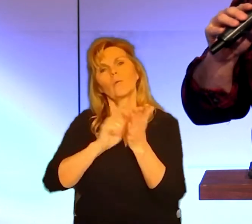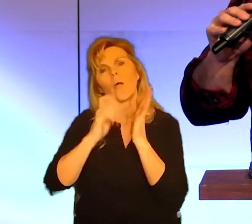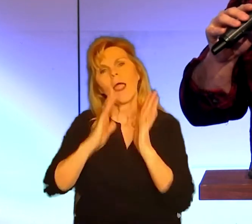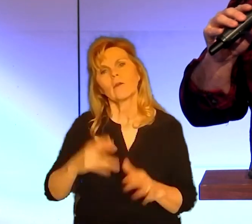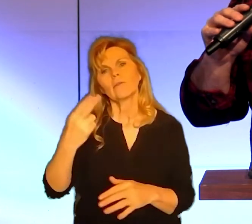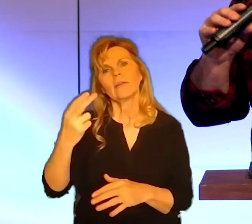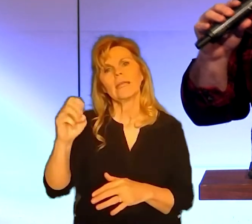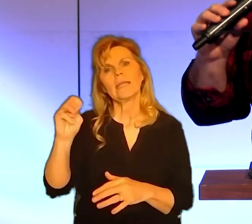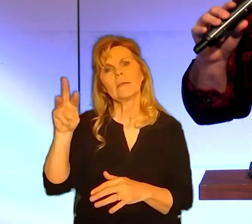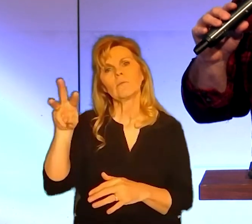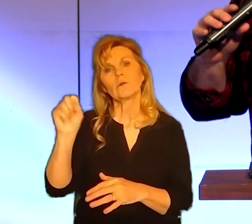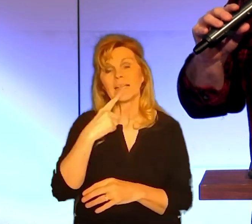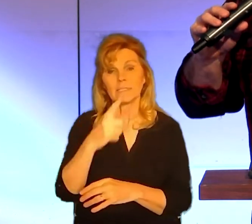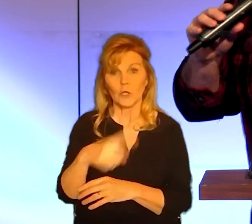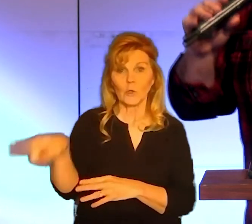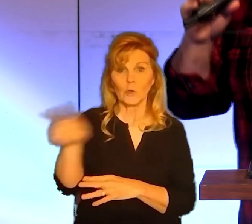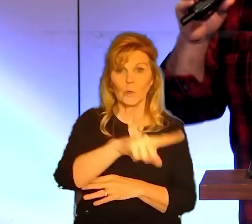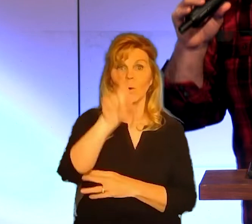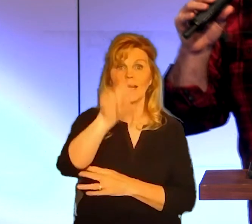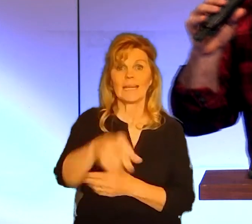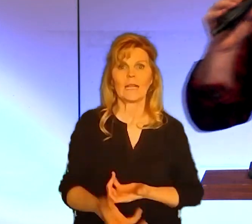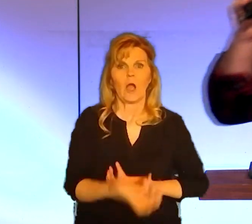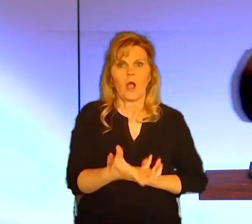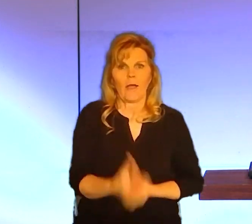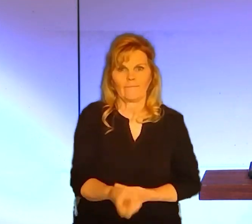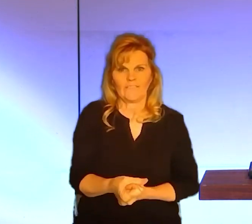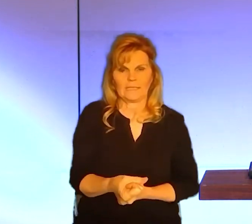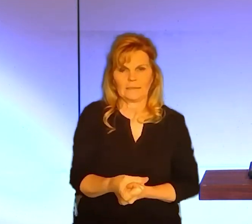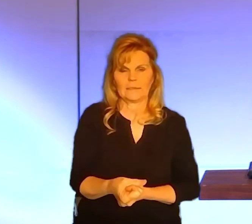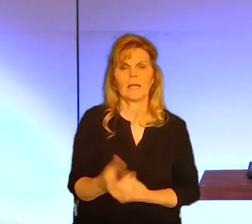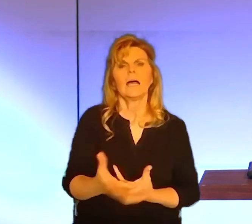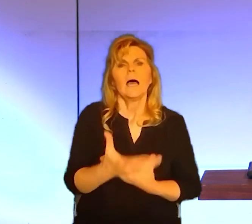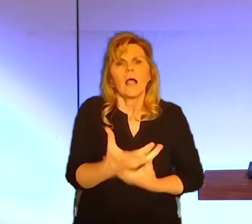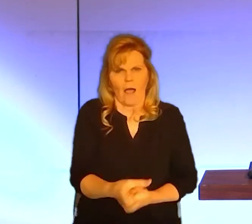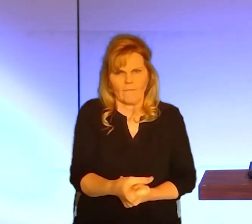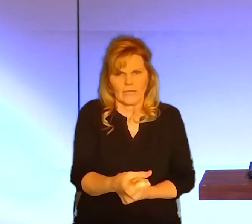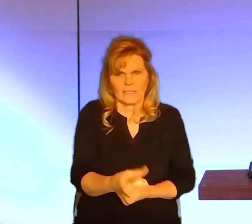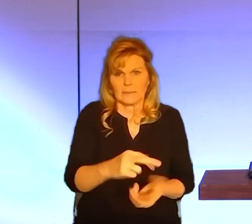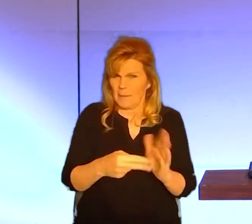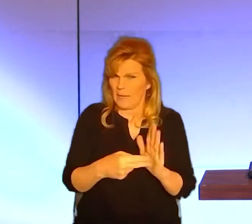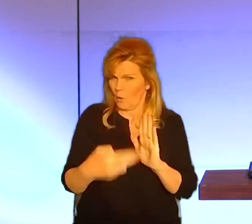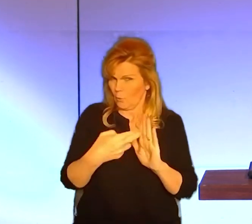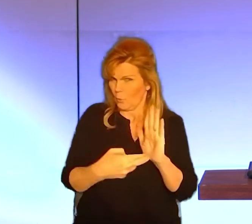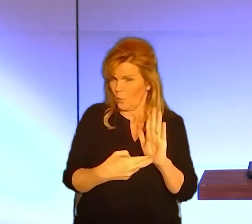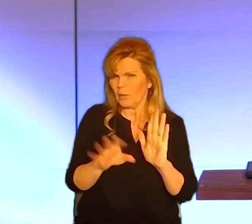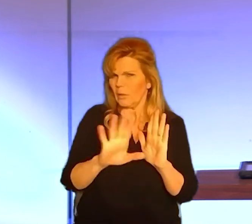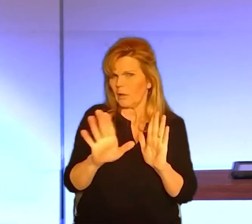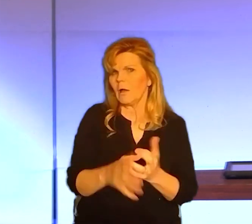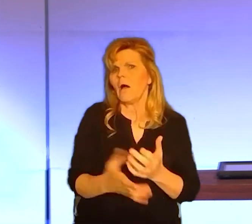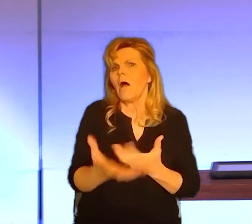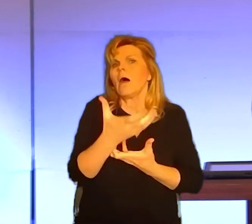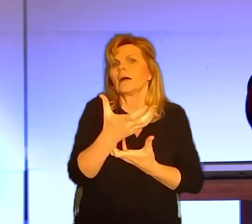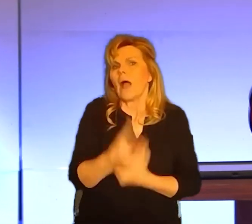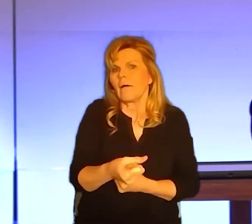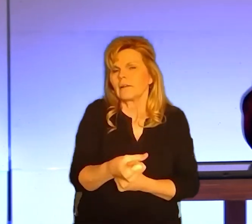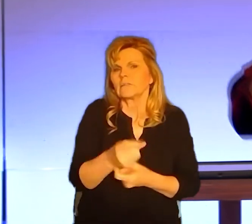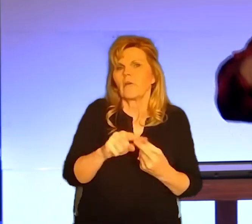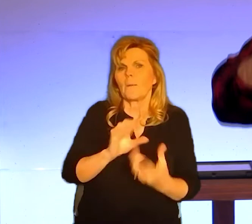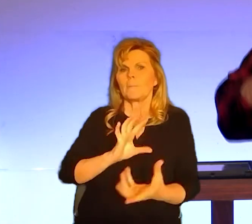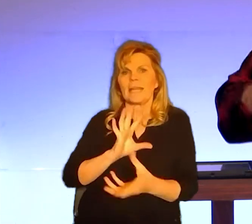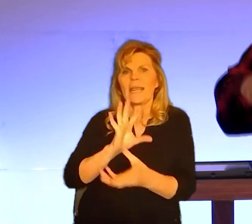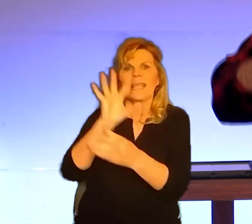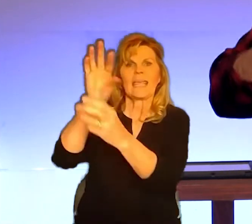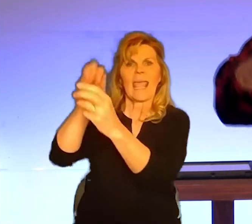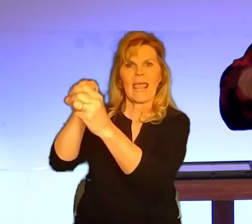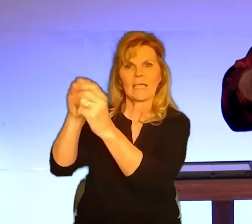confidence. And the confidence isn't about a rule. Confidence comes from like engaging